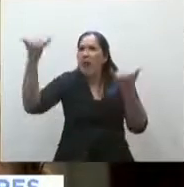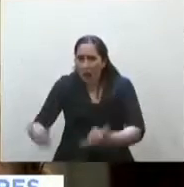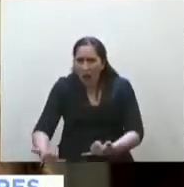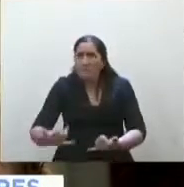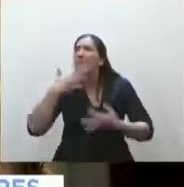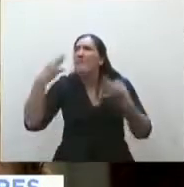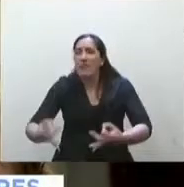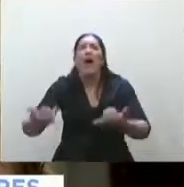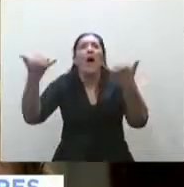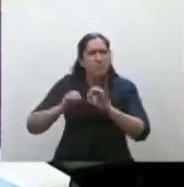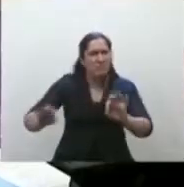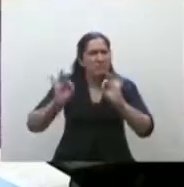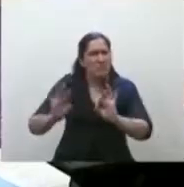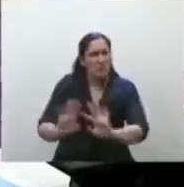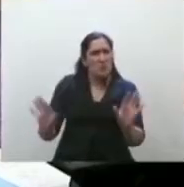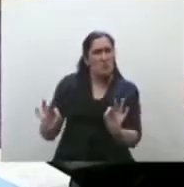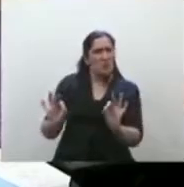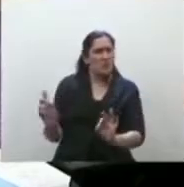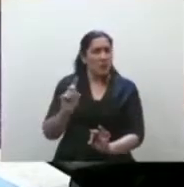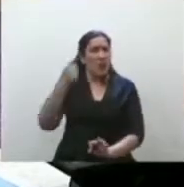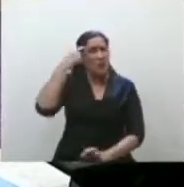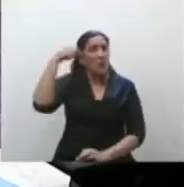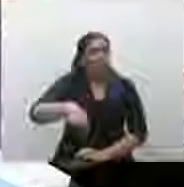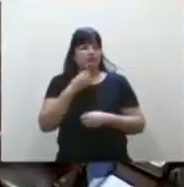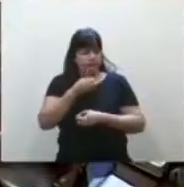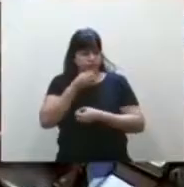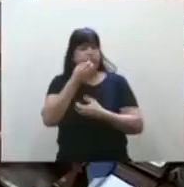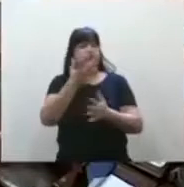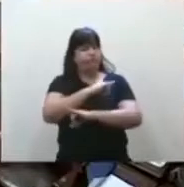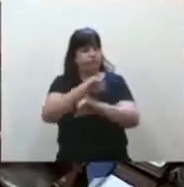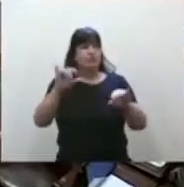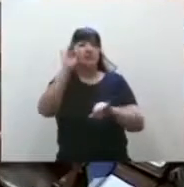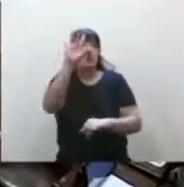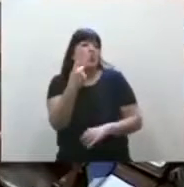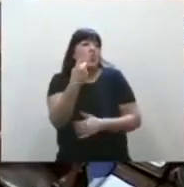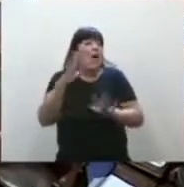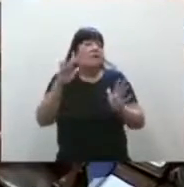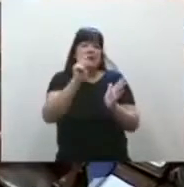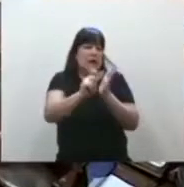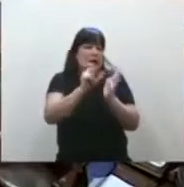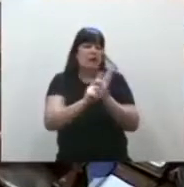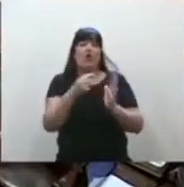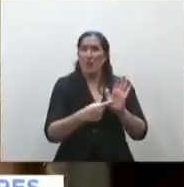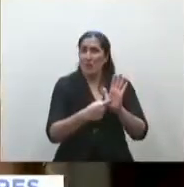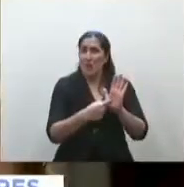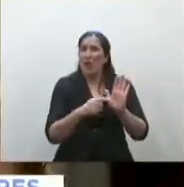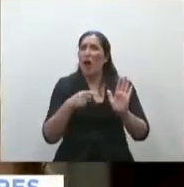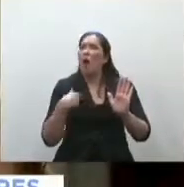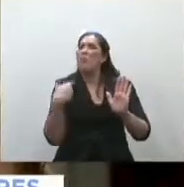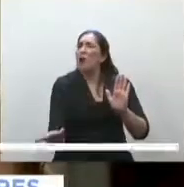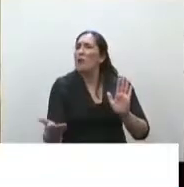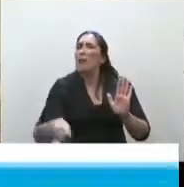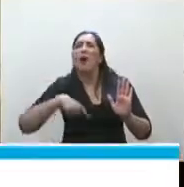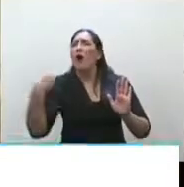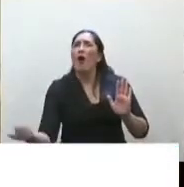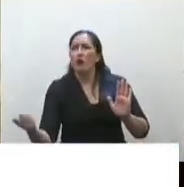now Senator Cristina Kirchner, the outcome was a shame. She said the divisive issue is not just going to go away. We are